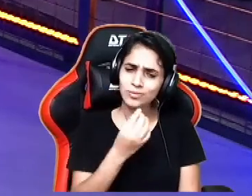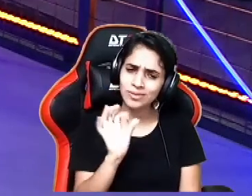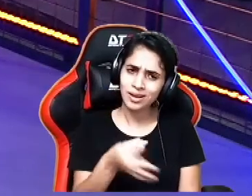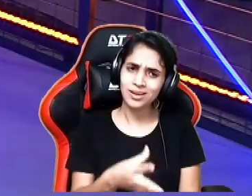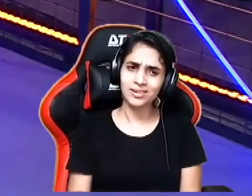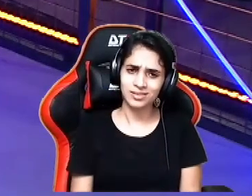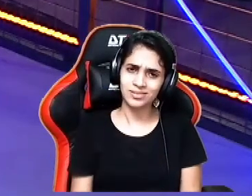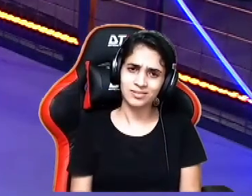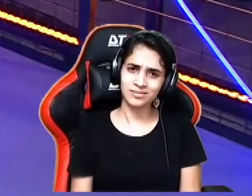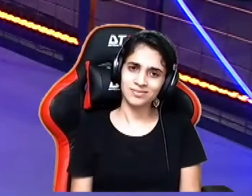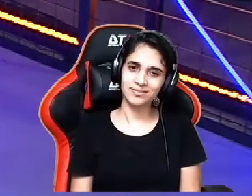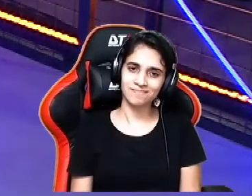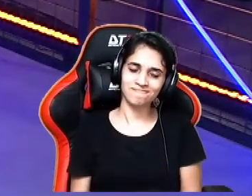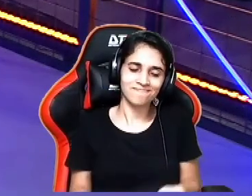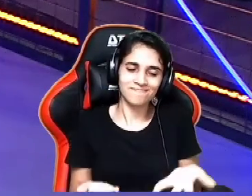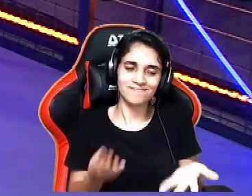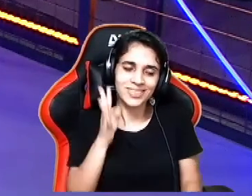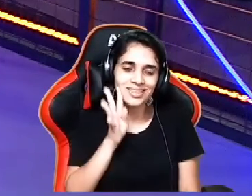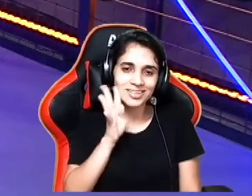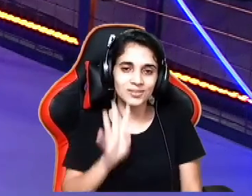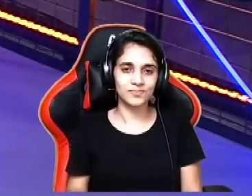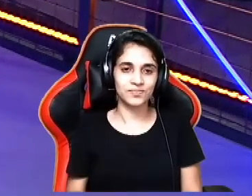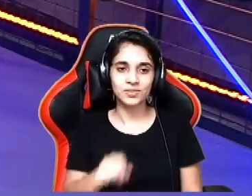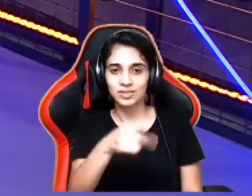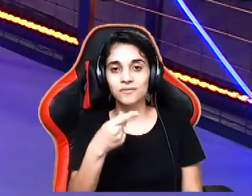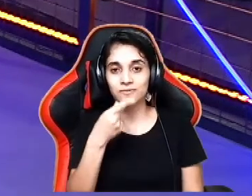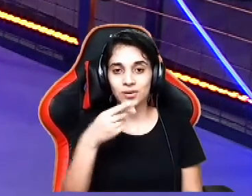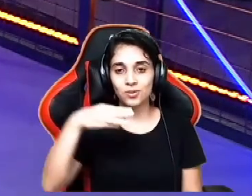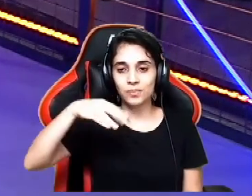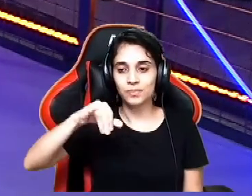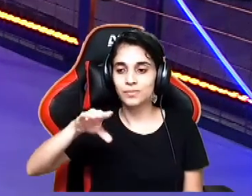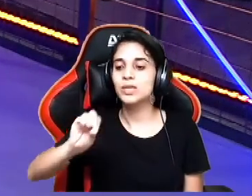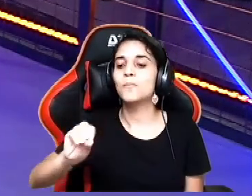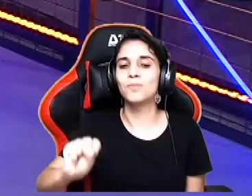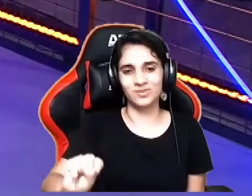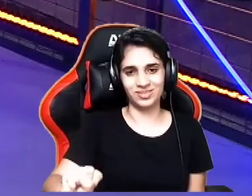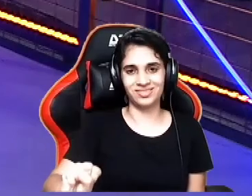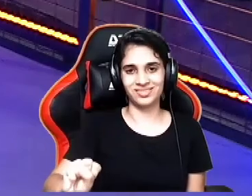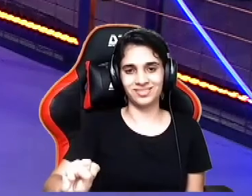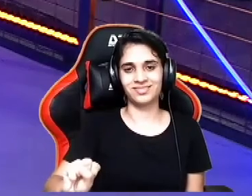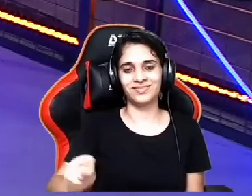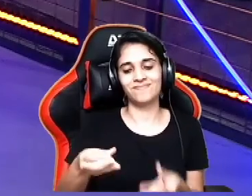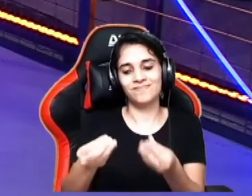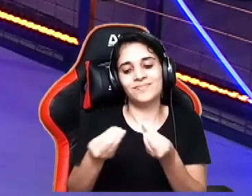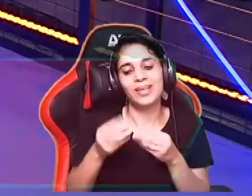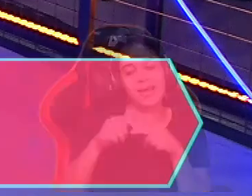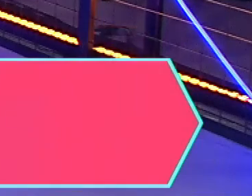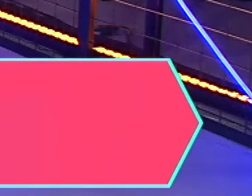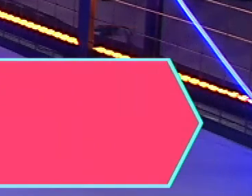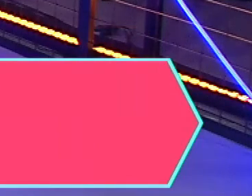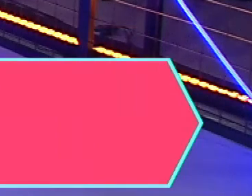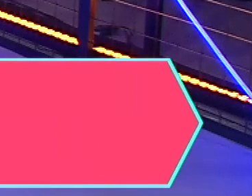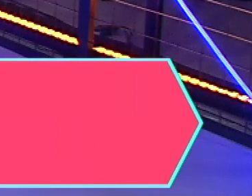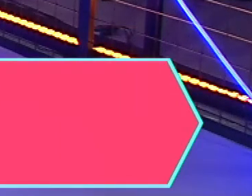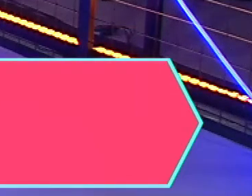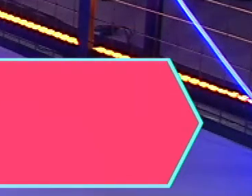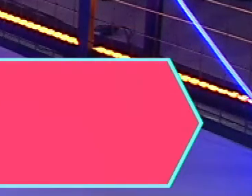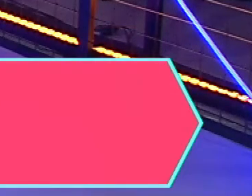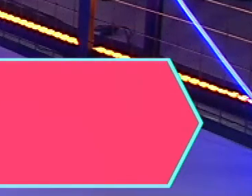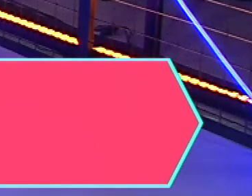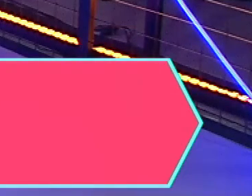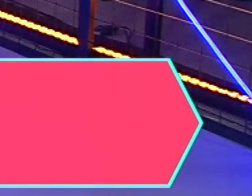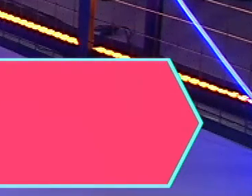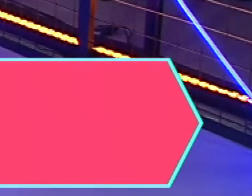so nice. We really enjoy it, right? So you talked about those gifts, the